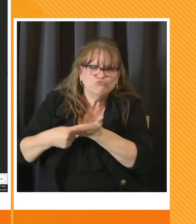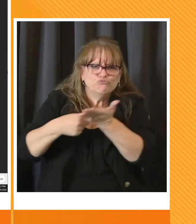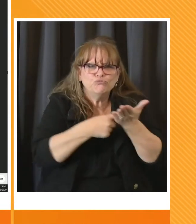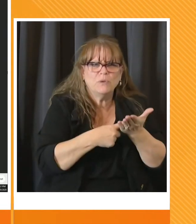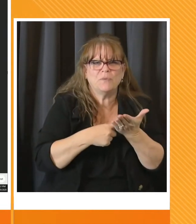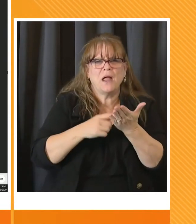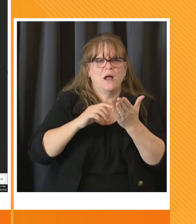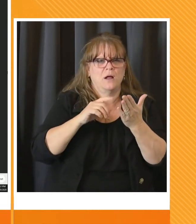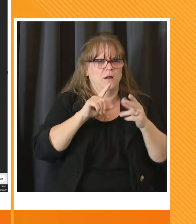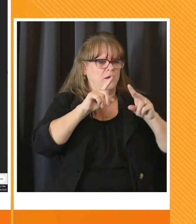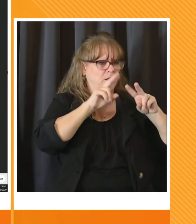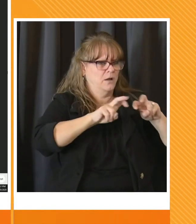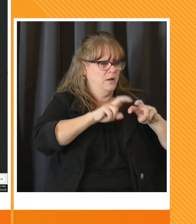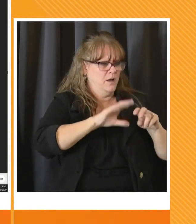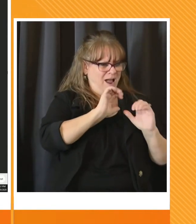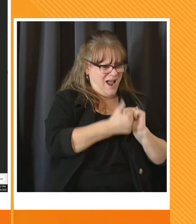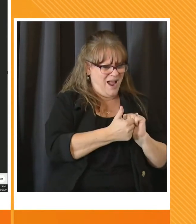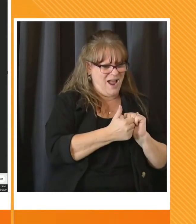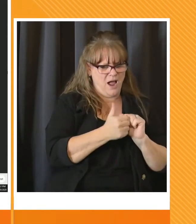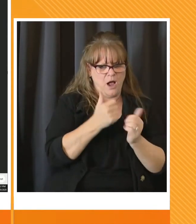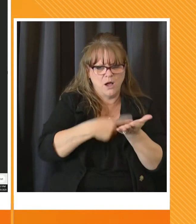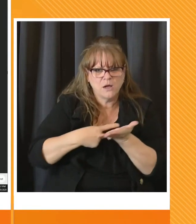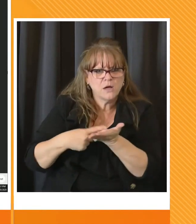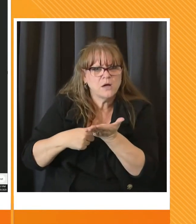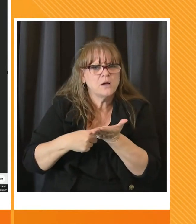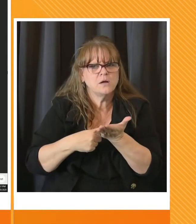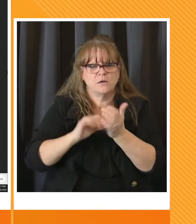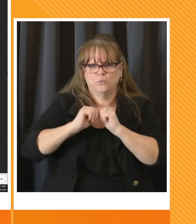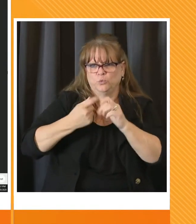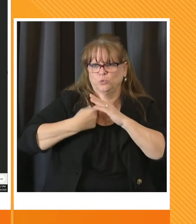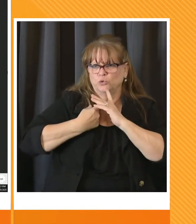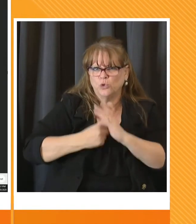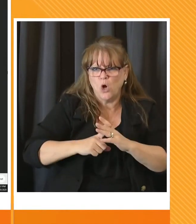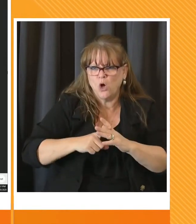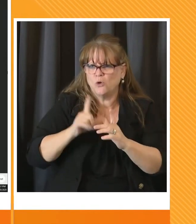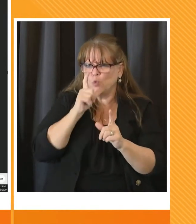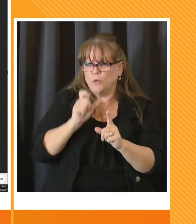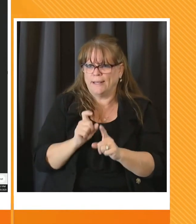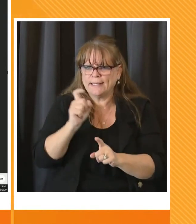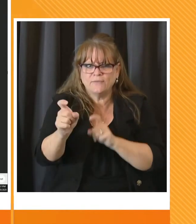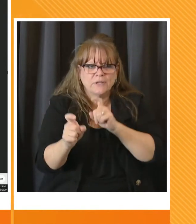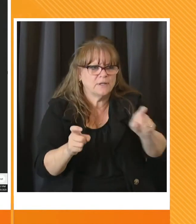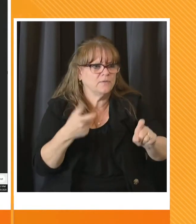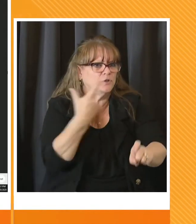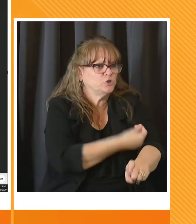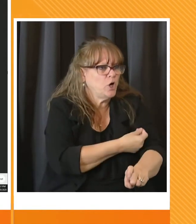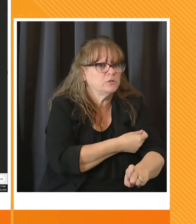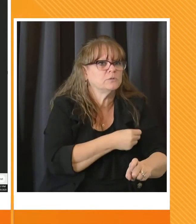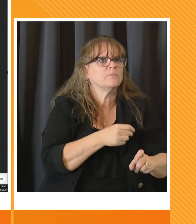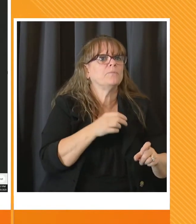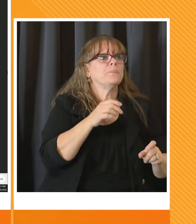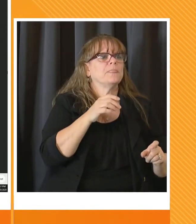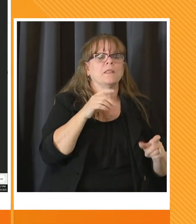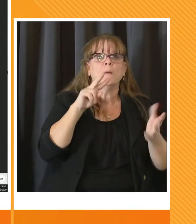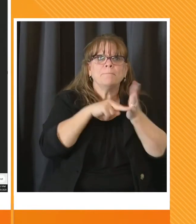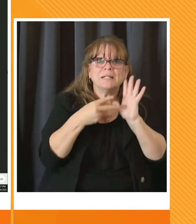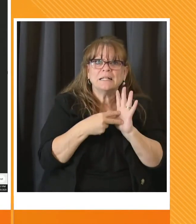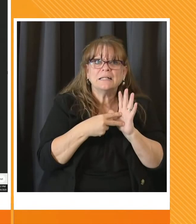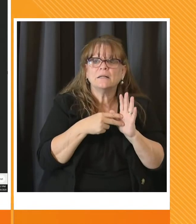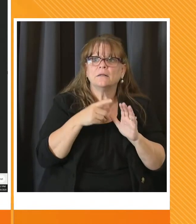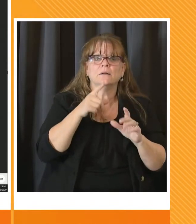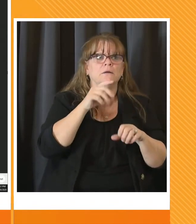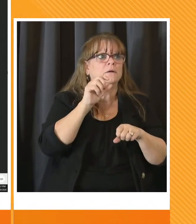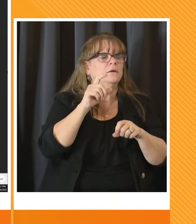includes staffing, data and information management, and the complex logistics of dealing with the cold chain storage